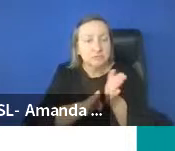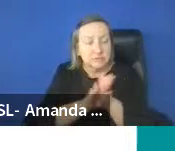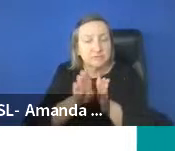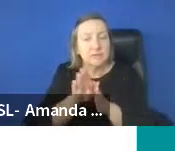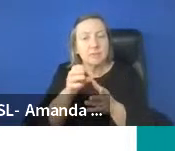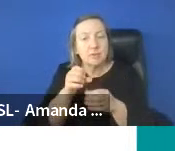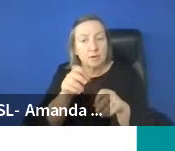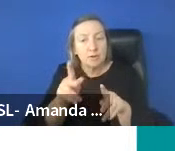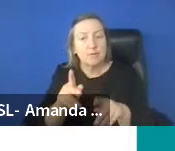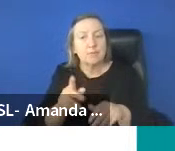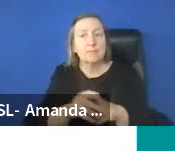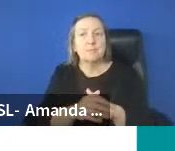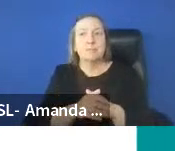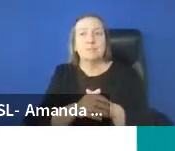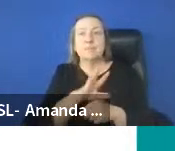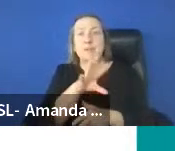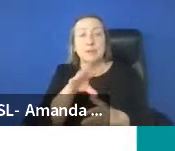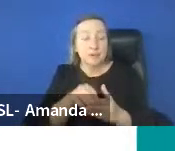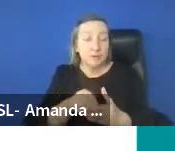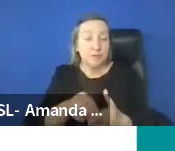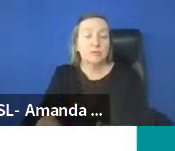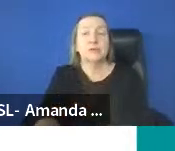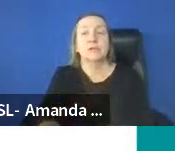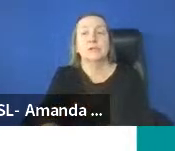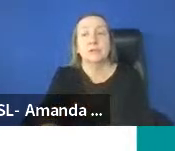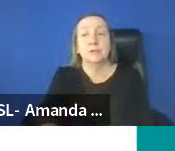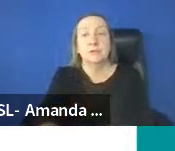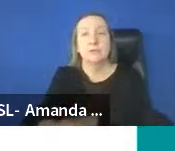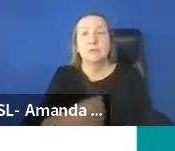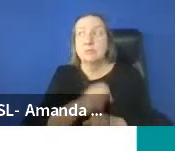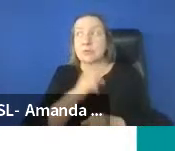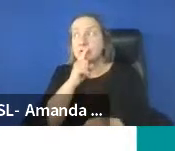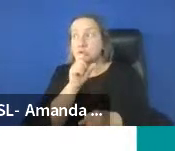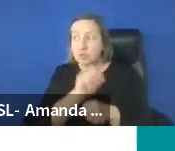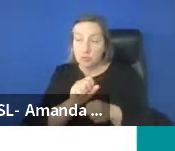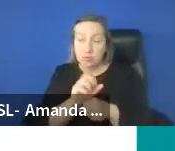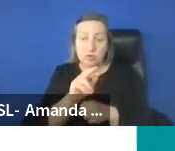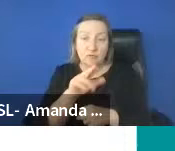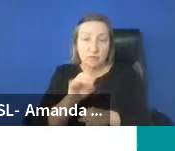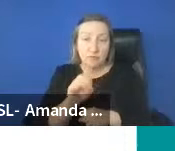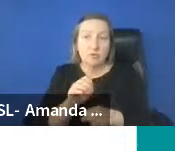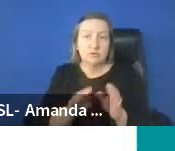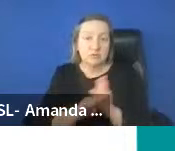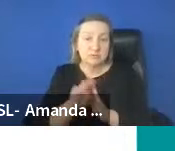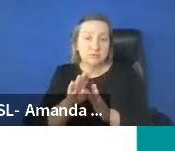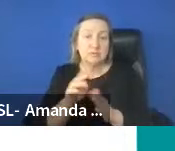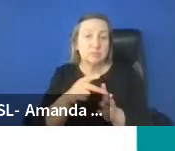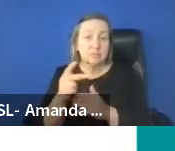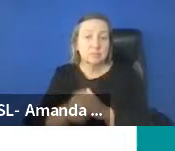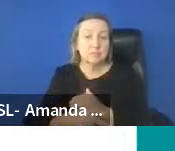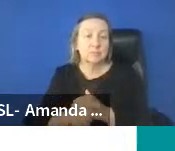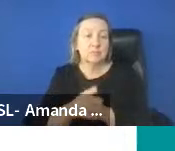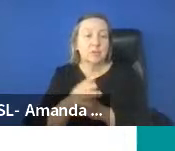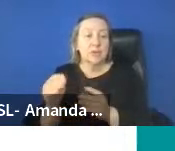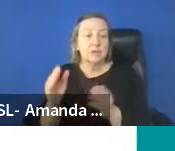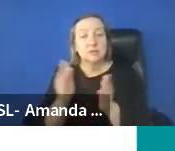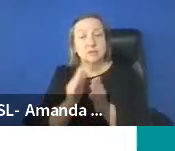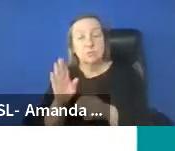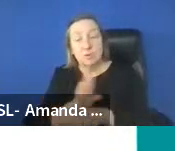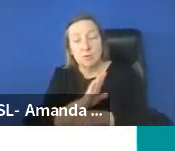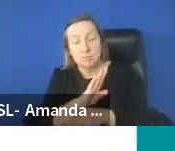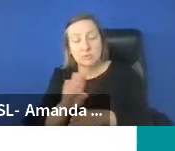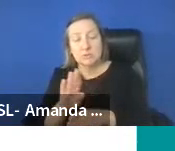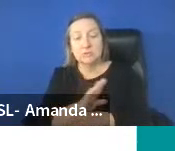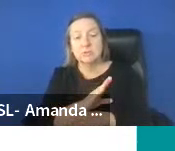opportunities, including making sure that workforce development programs, as well as small